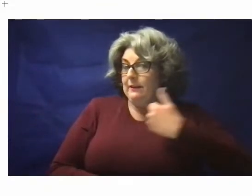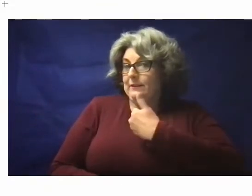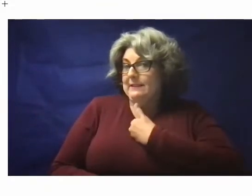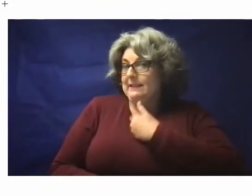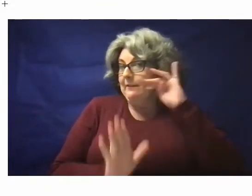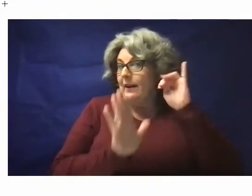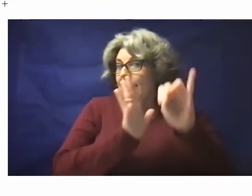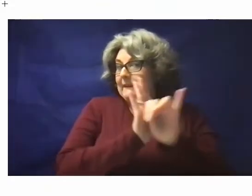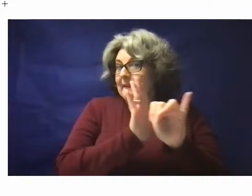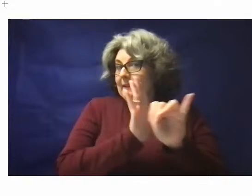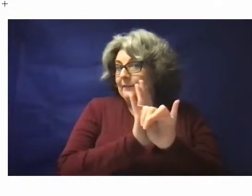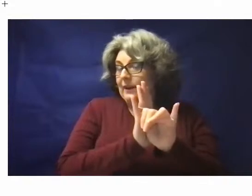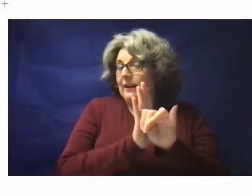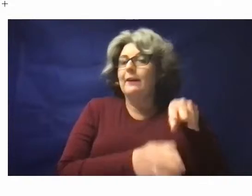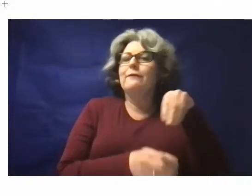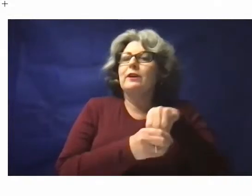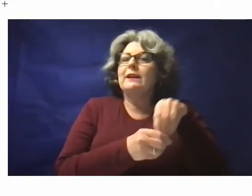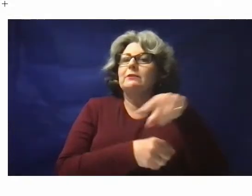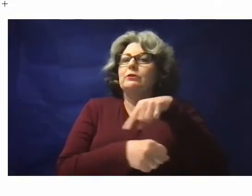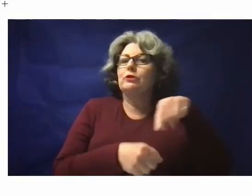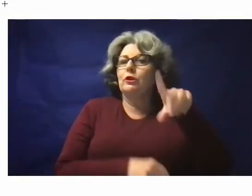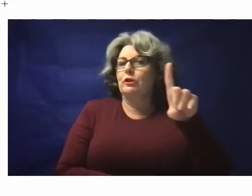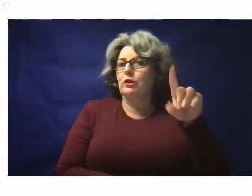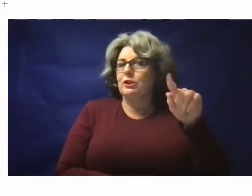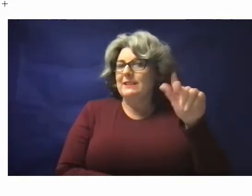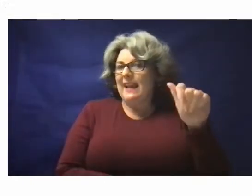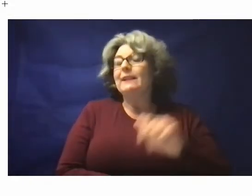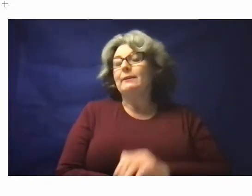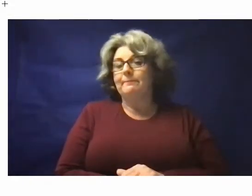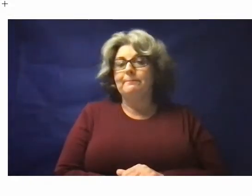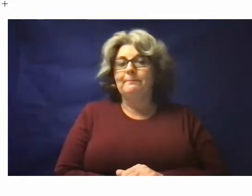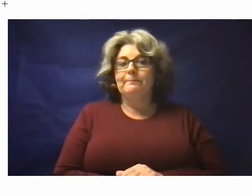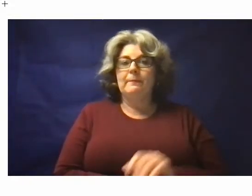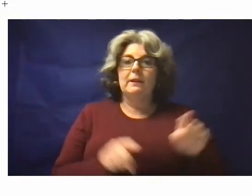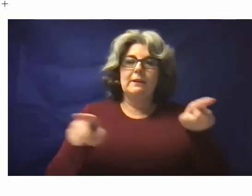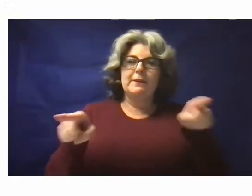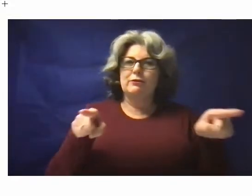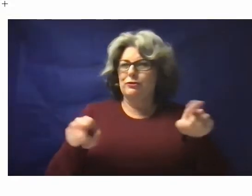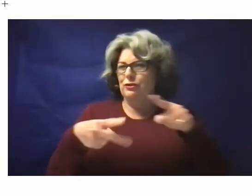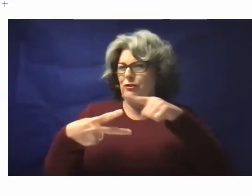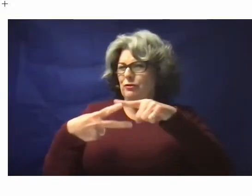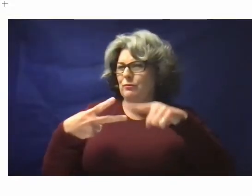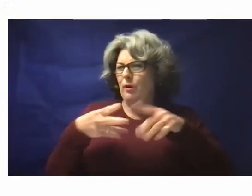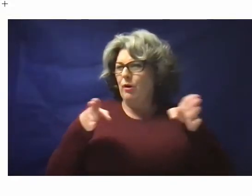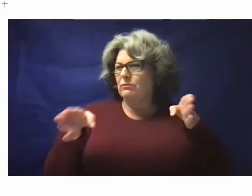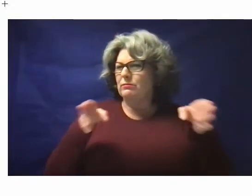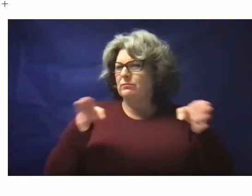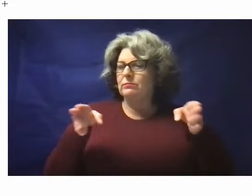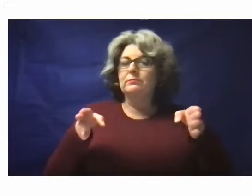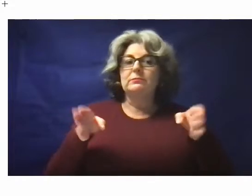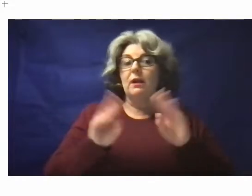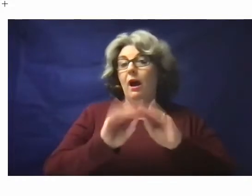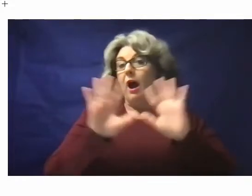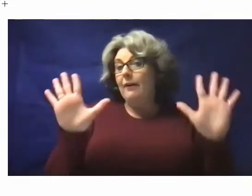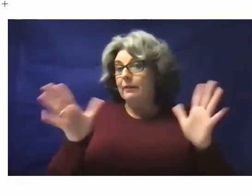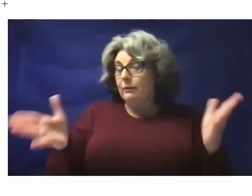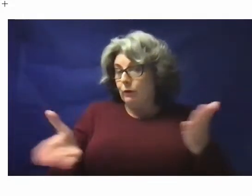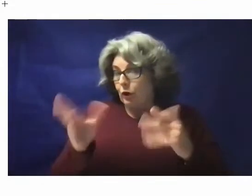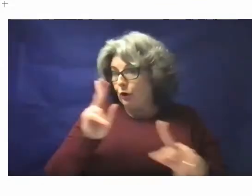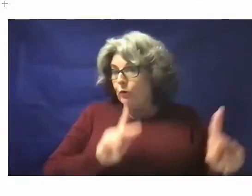for internal data purposes. So there's kind of two pieces there. And obviously we encourage people